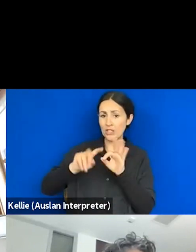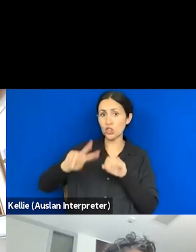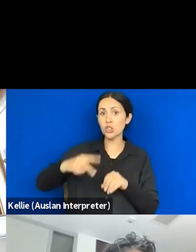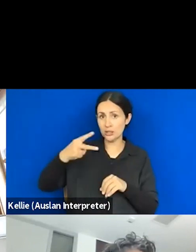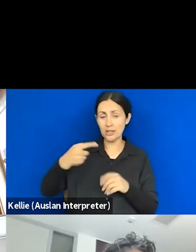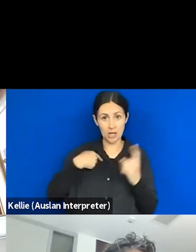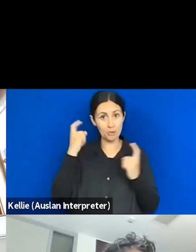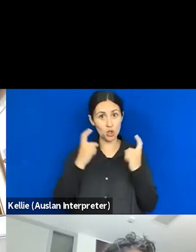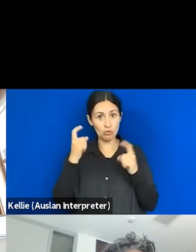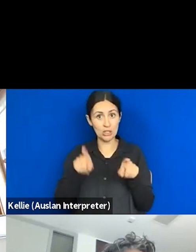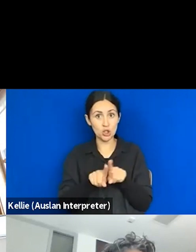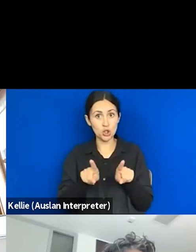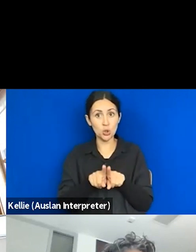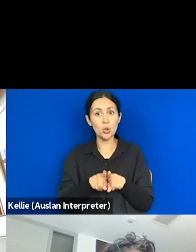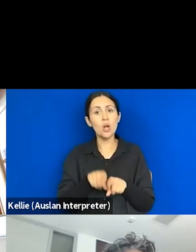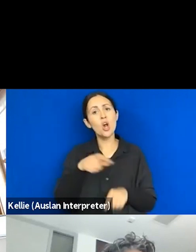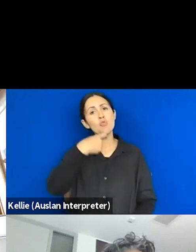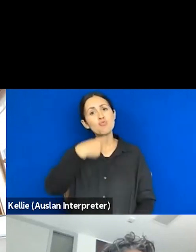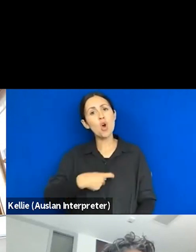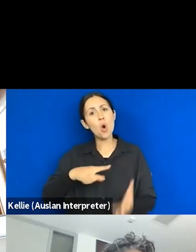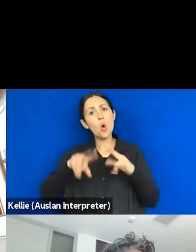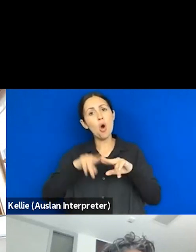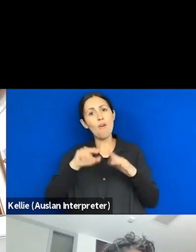curious about, is the role of